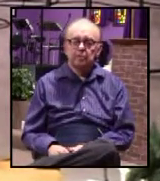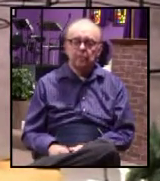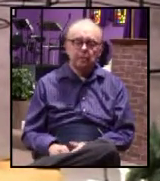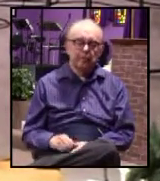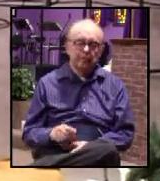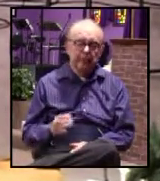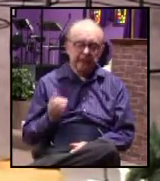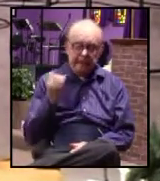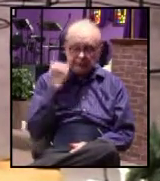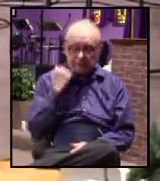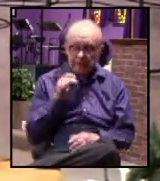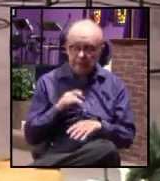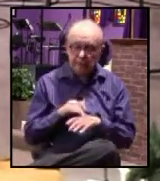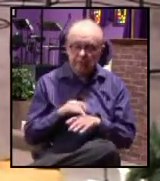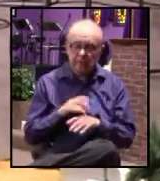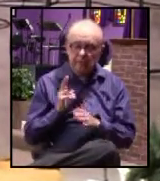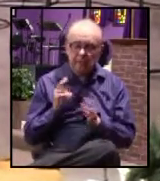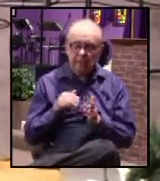If we could reach